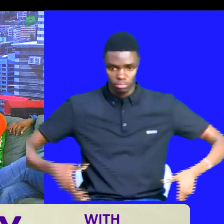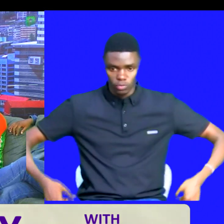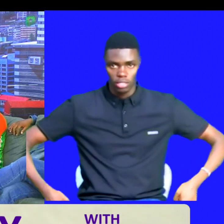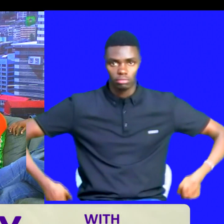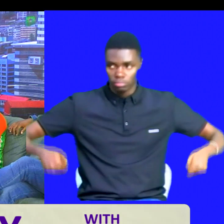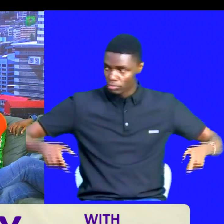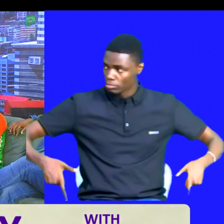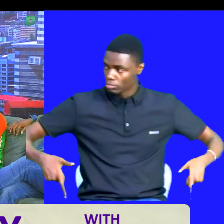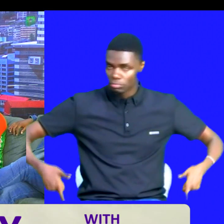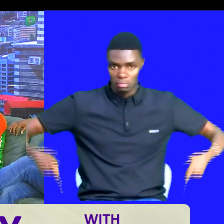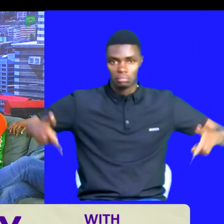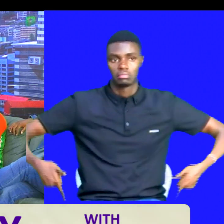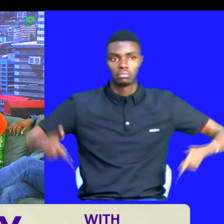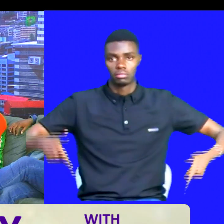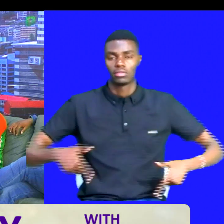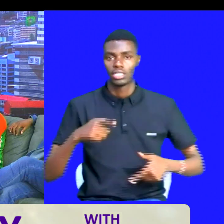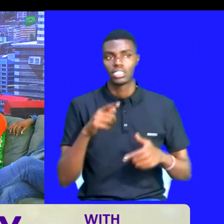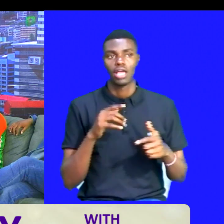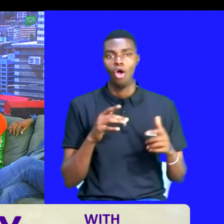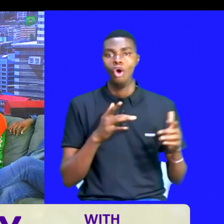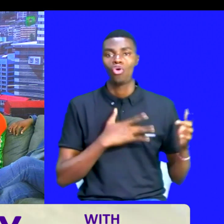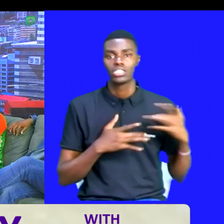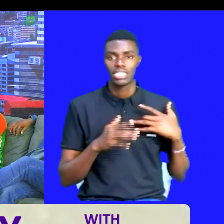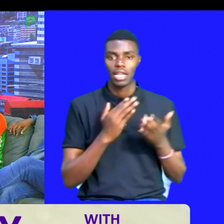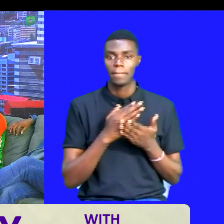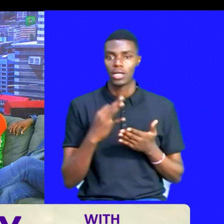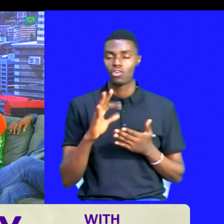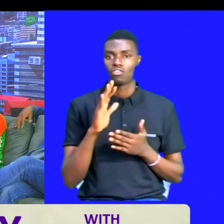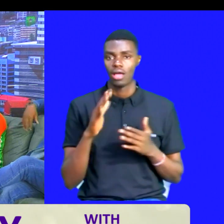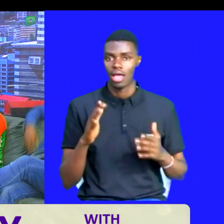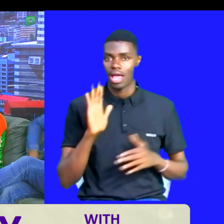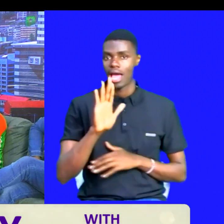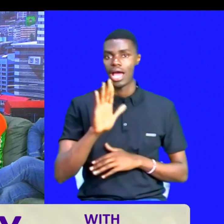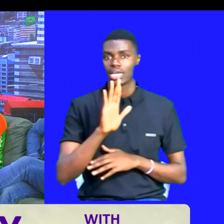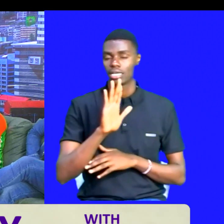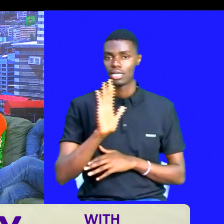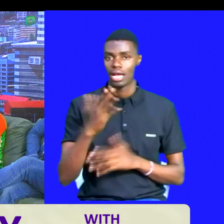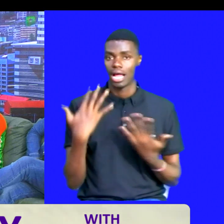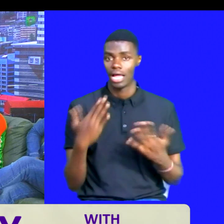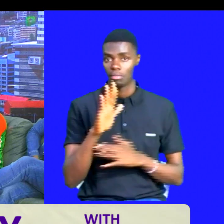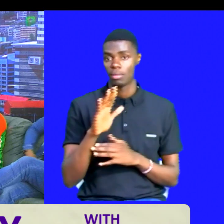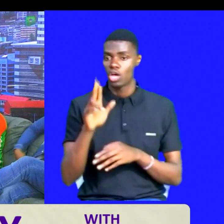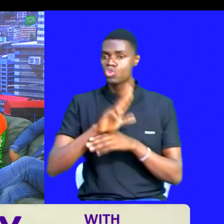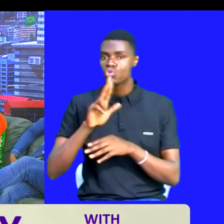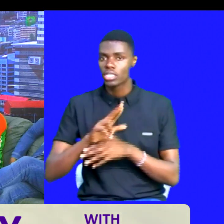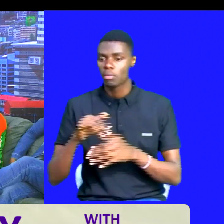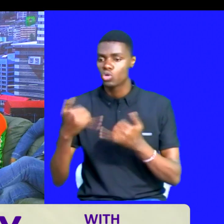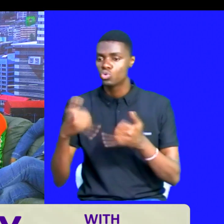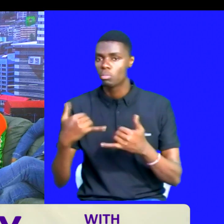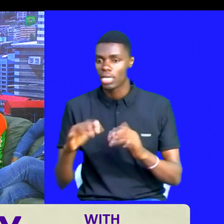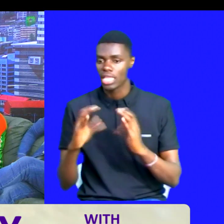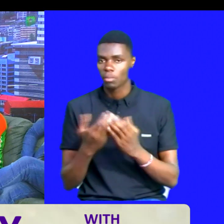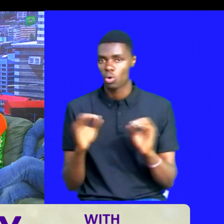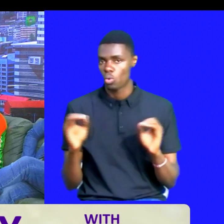this is considered part of your hands. Okay. So you're not allowed to use them to play the ball. So you use only your